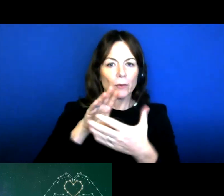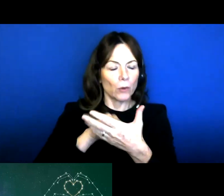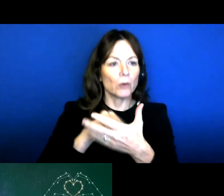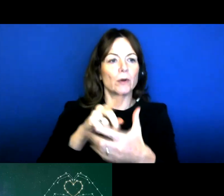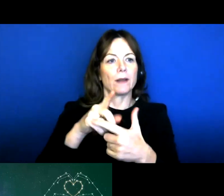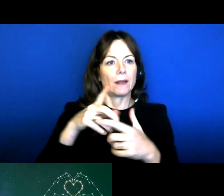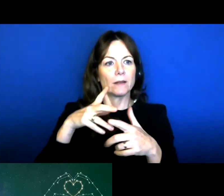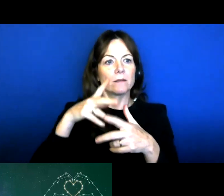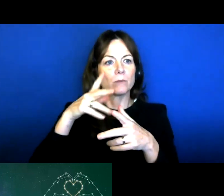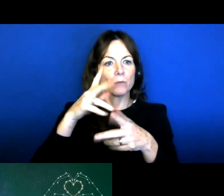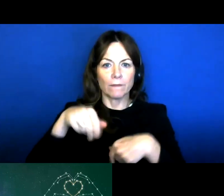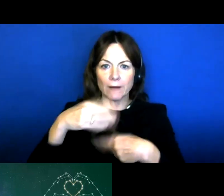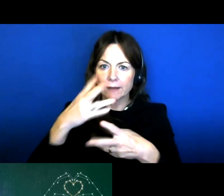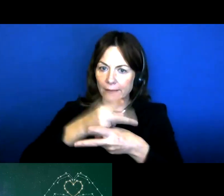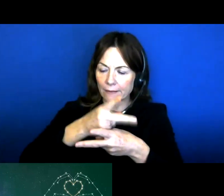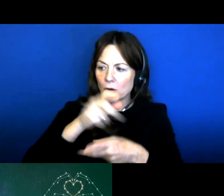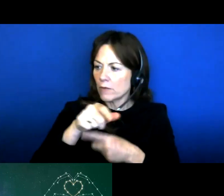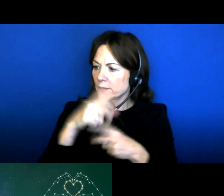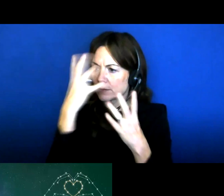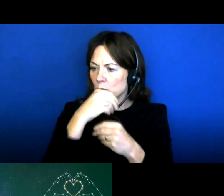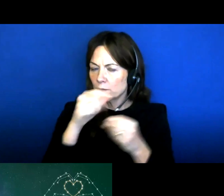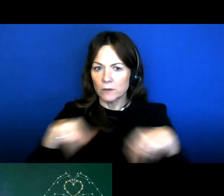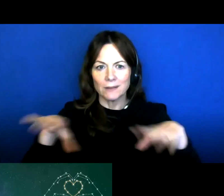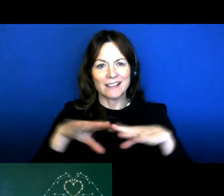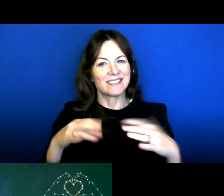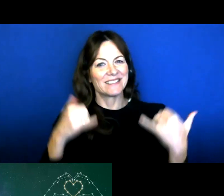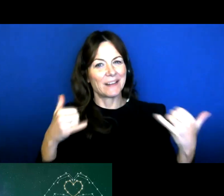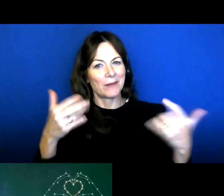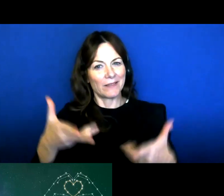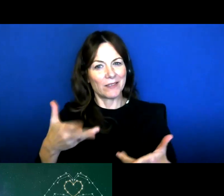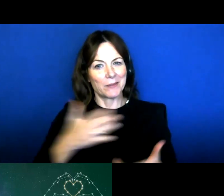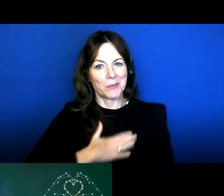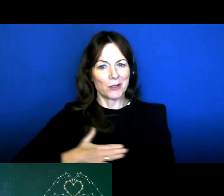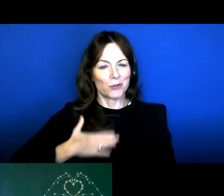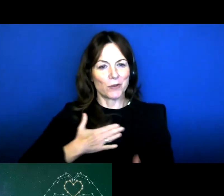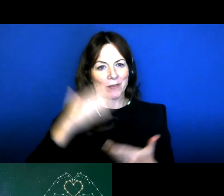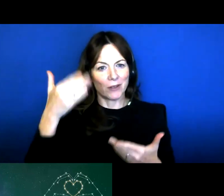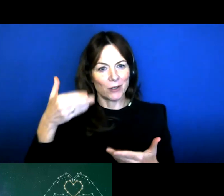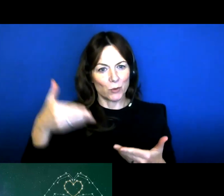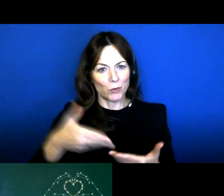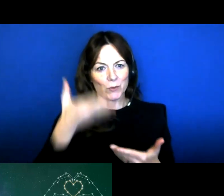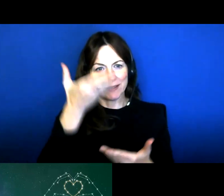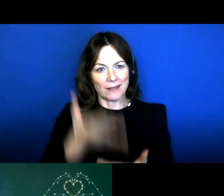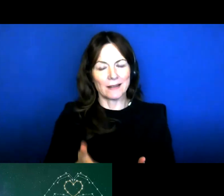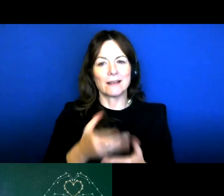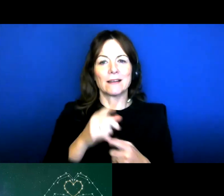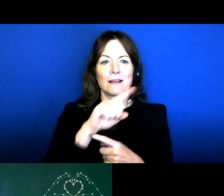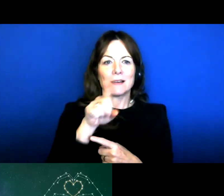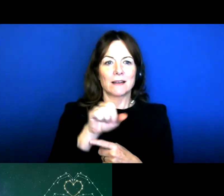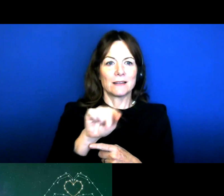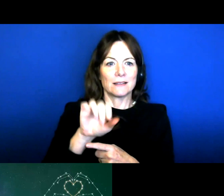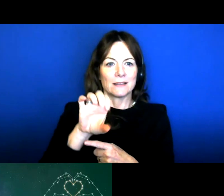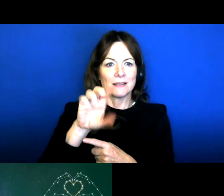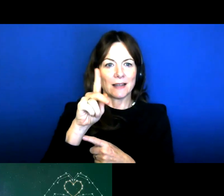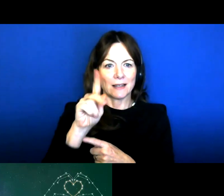beautiful lands. I now have the pleasure of introducing our next presenter. I'm introducing Zachy